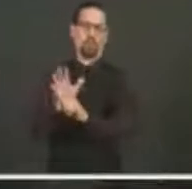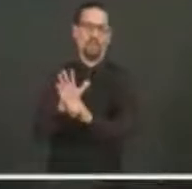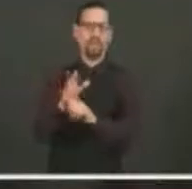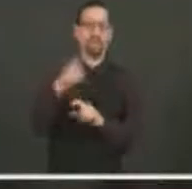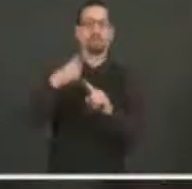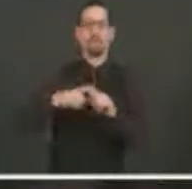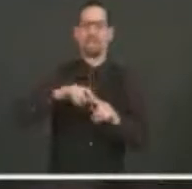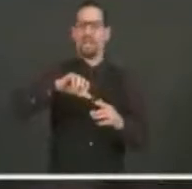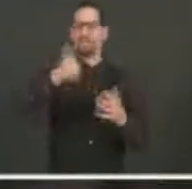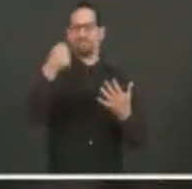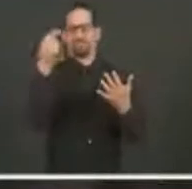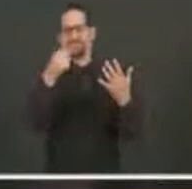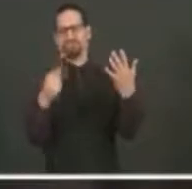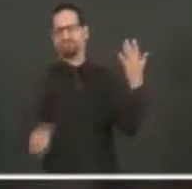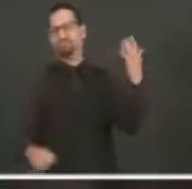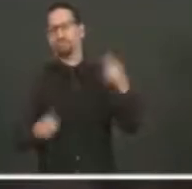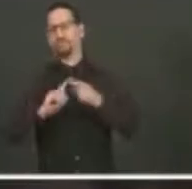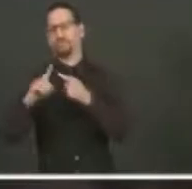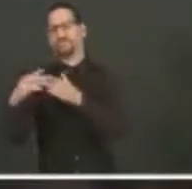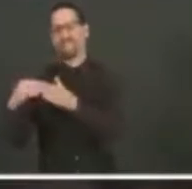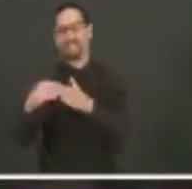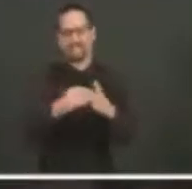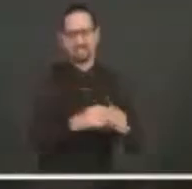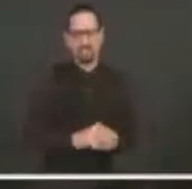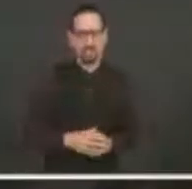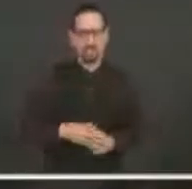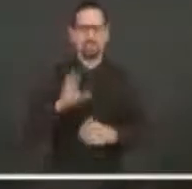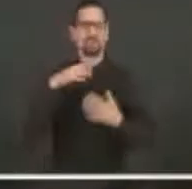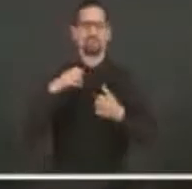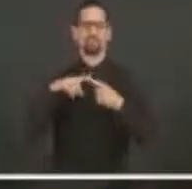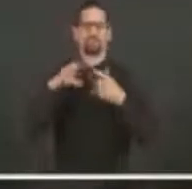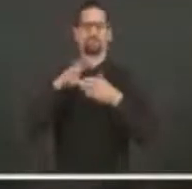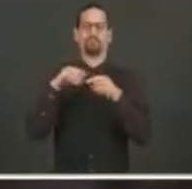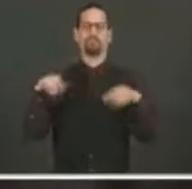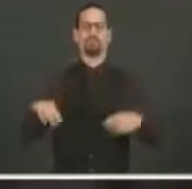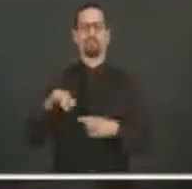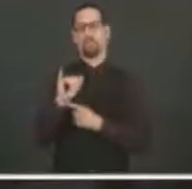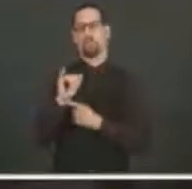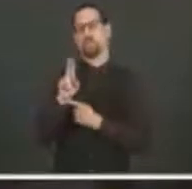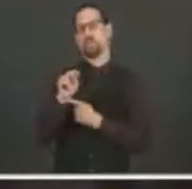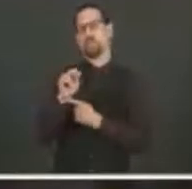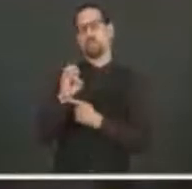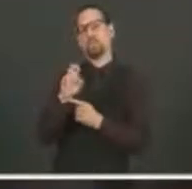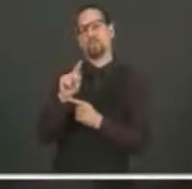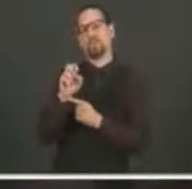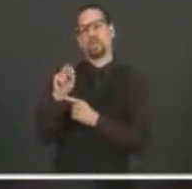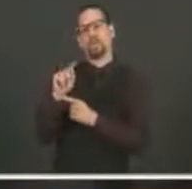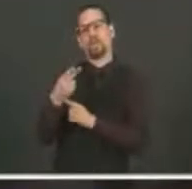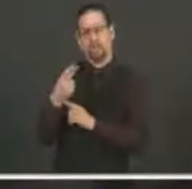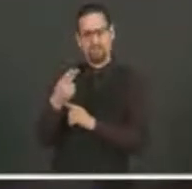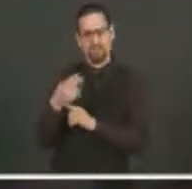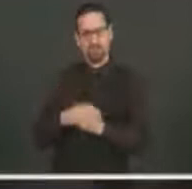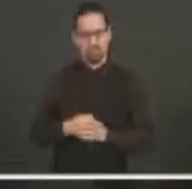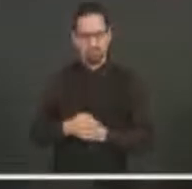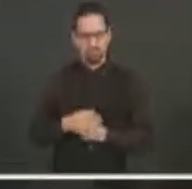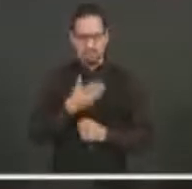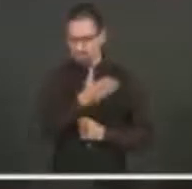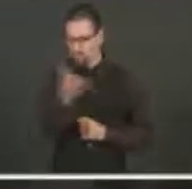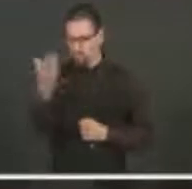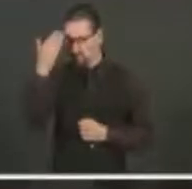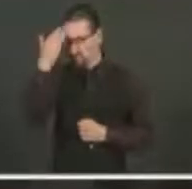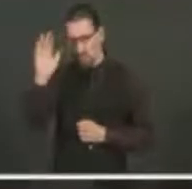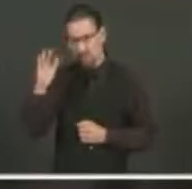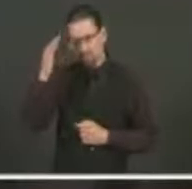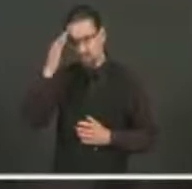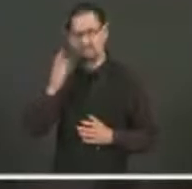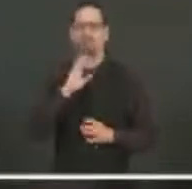with Juneteenth. If you don't know what Juneteenth is, which I'm sure you do, but if you don't, it's a good exercise to do with your kids